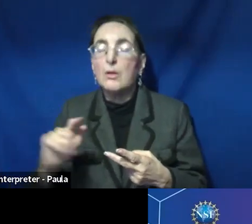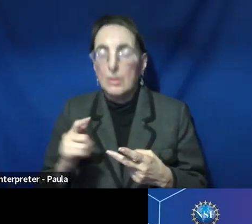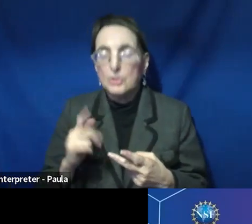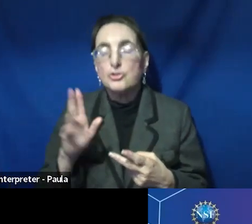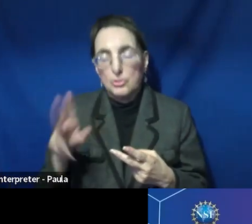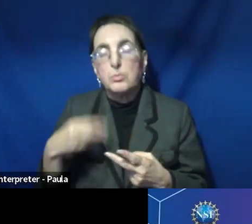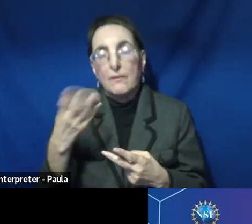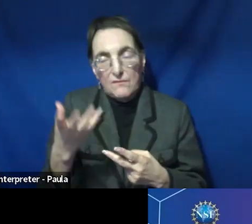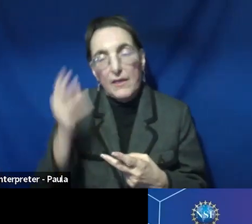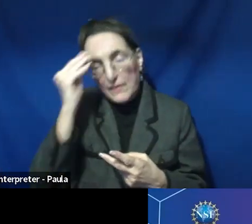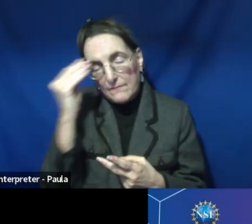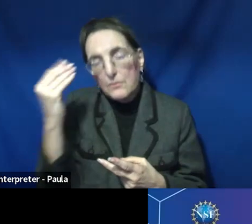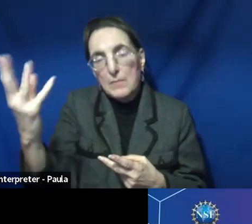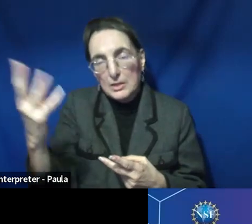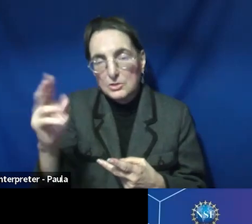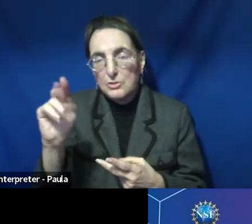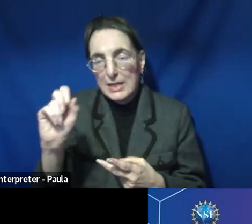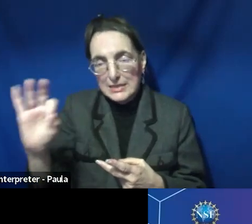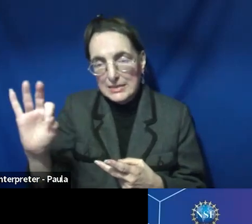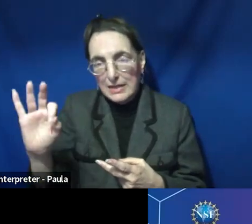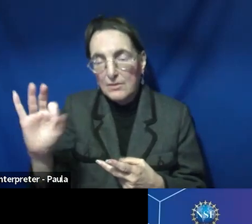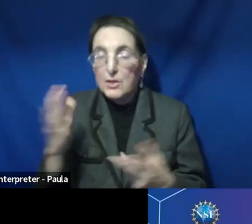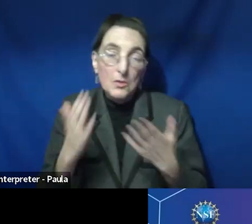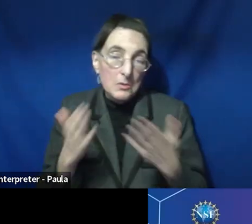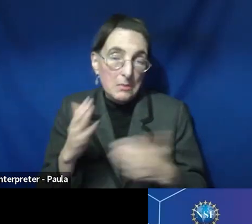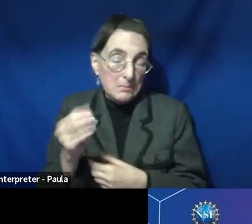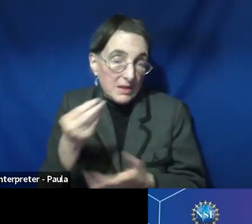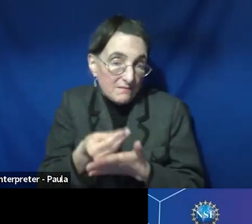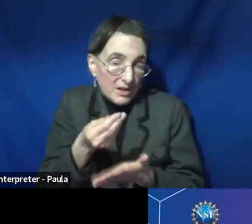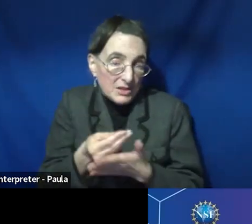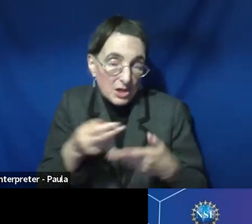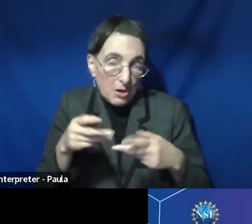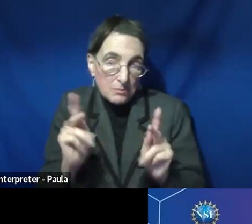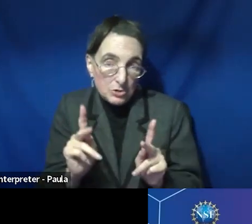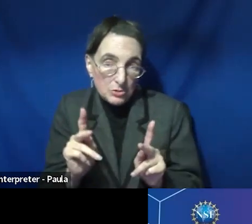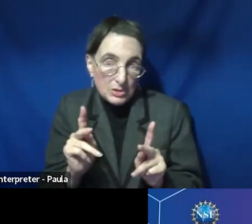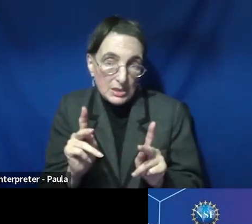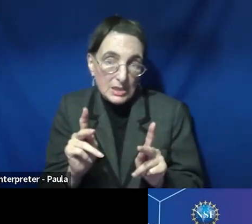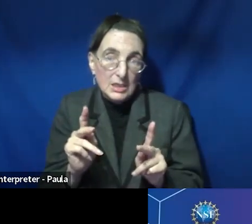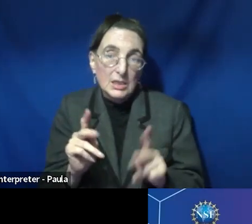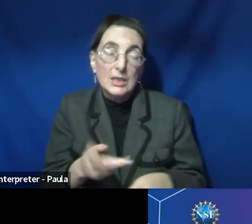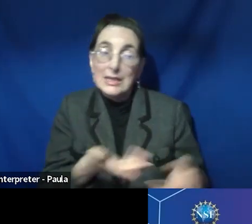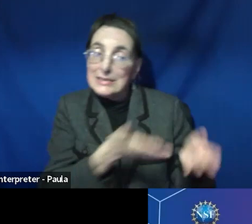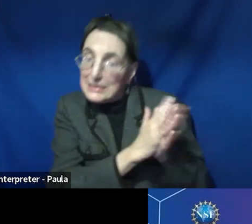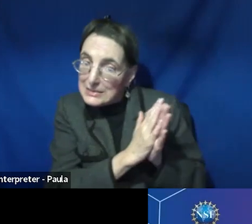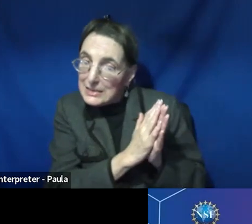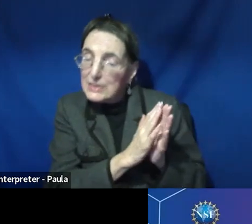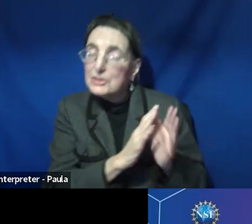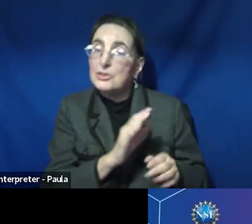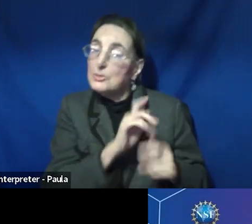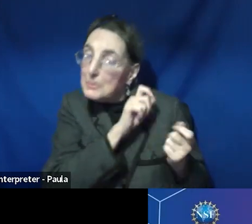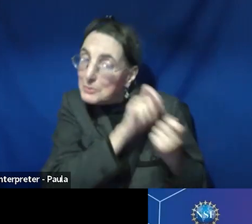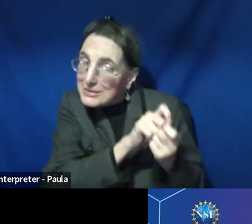provide that information to NSF. There may be a funding opportunity, a solicitation to be precise, that